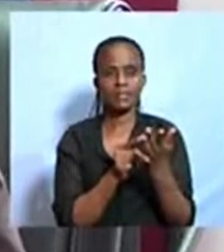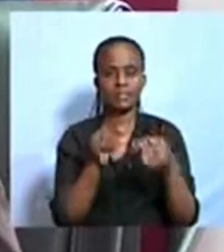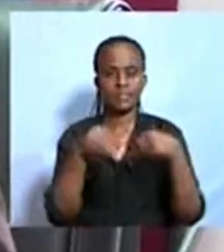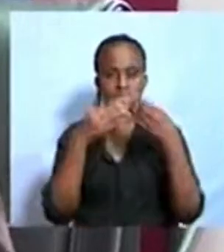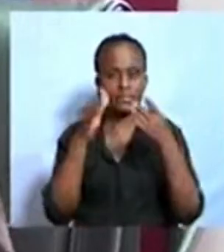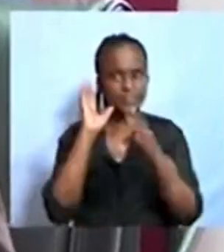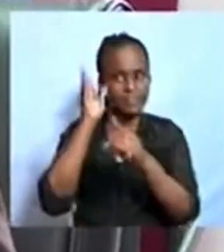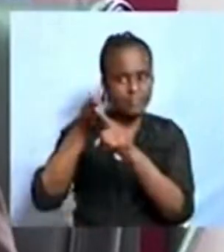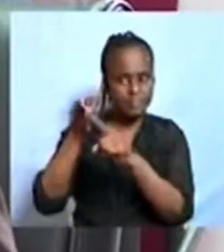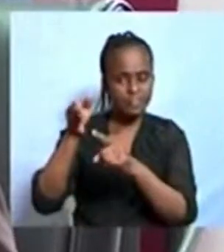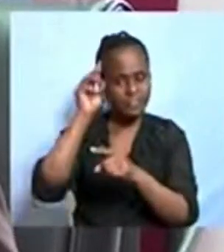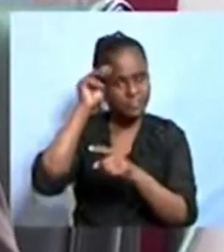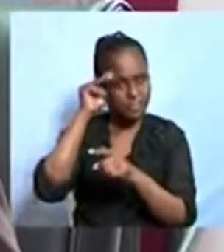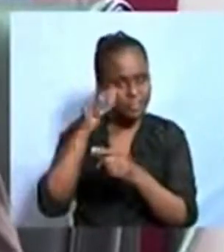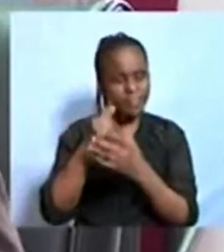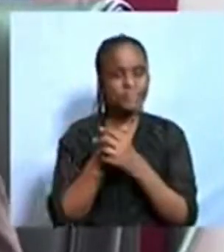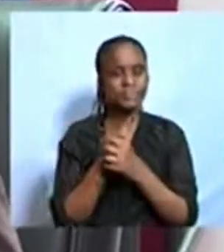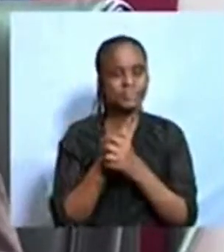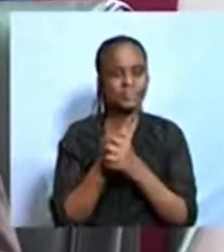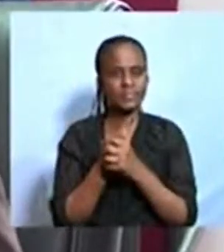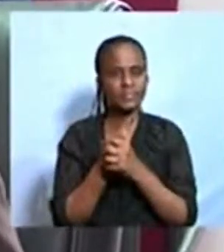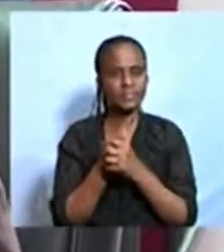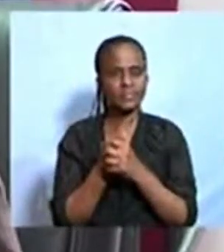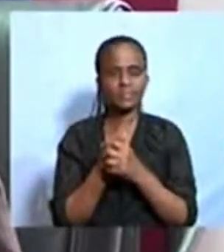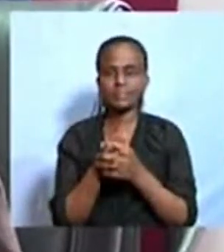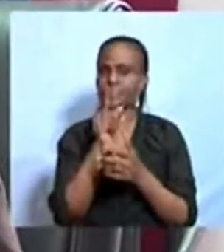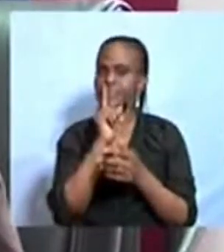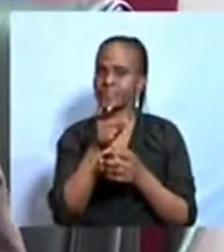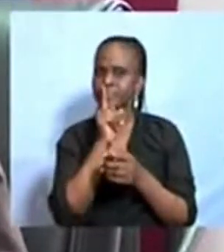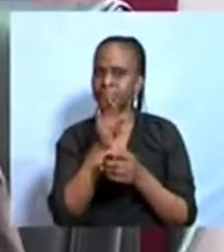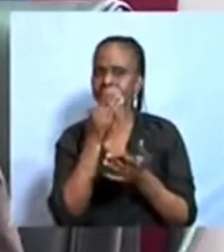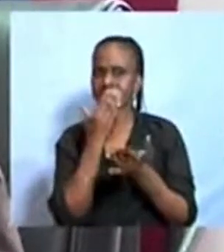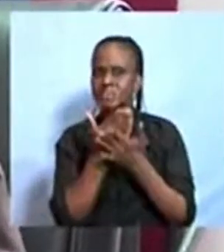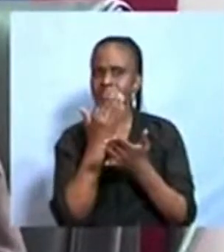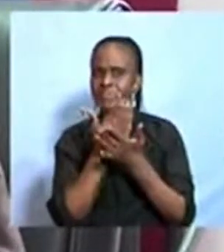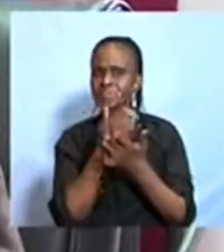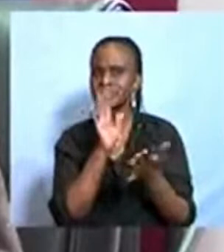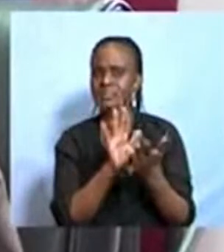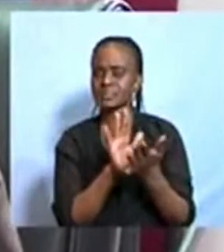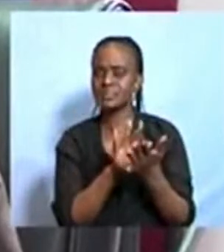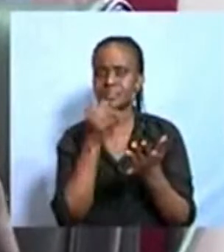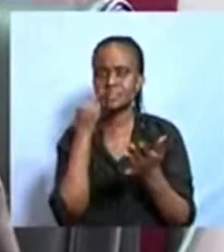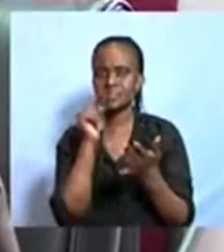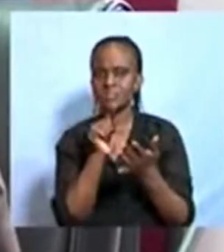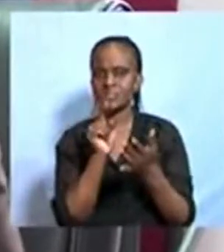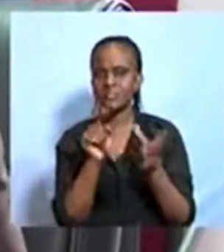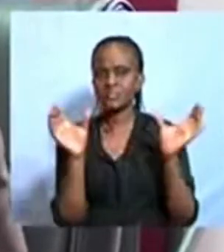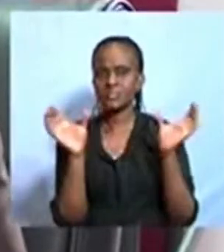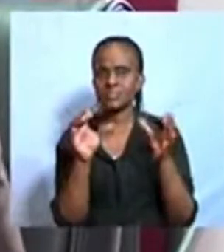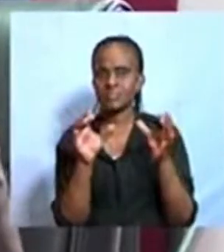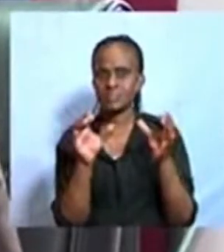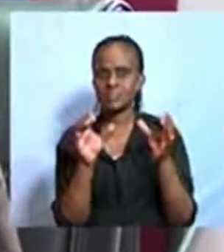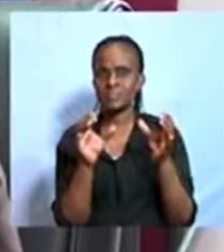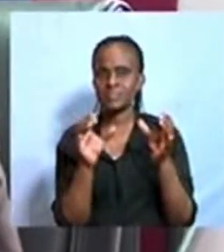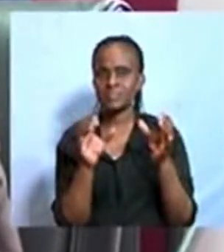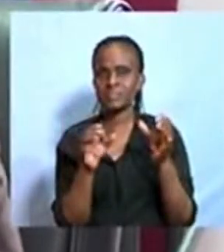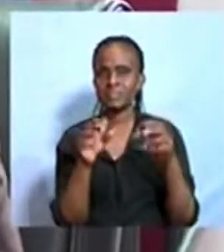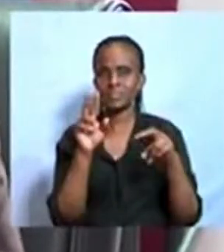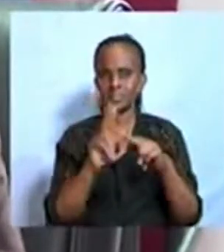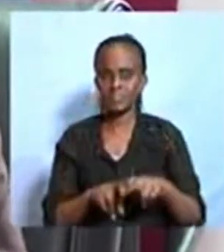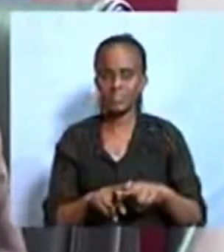this ministry. Would it be prudent for this committee to be